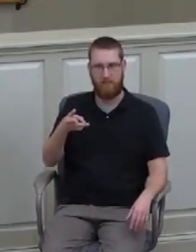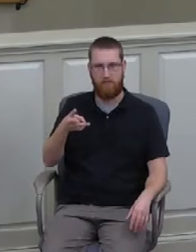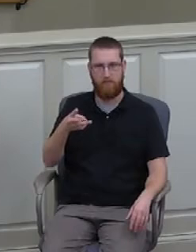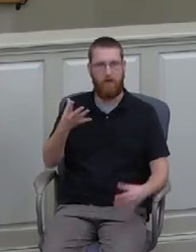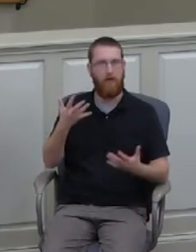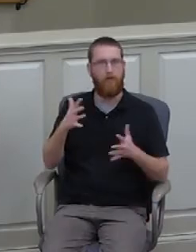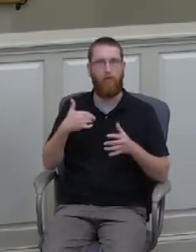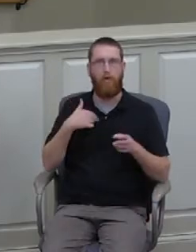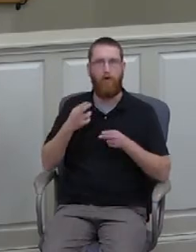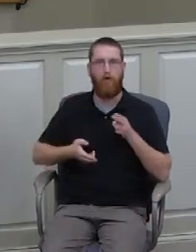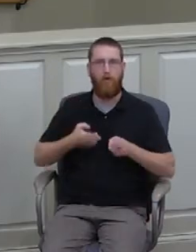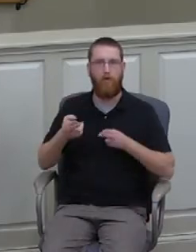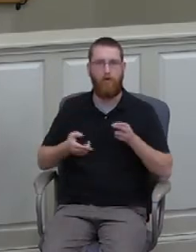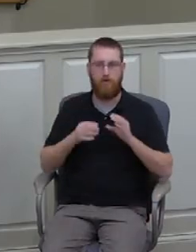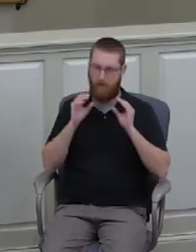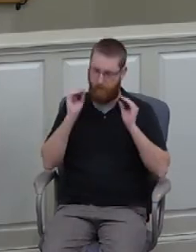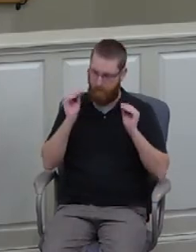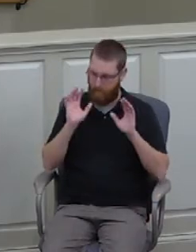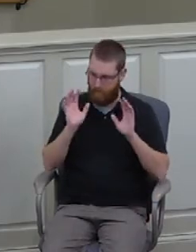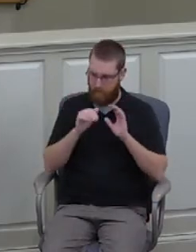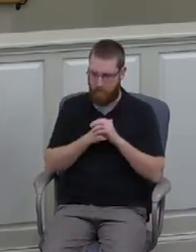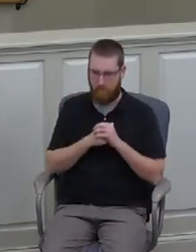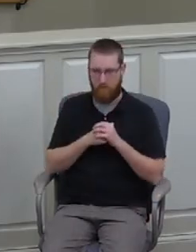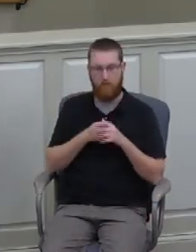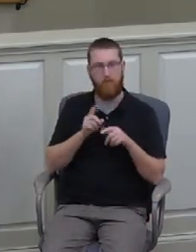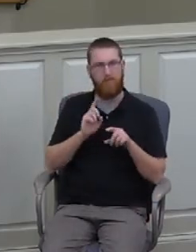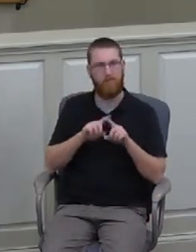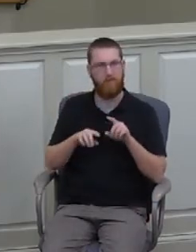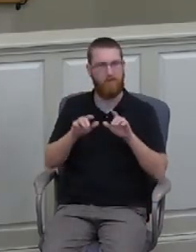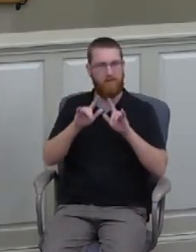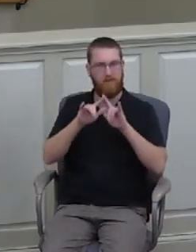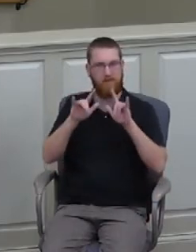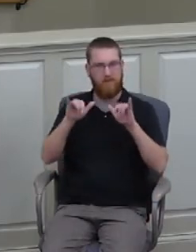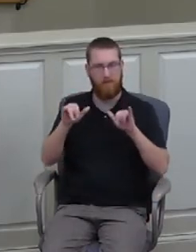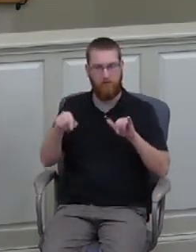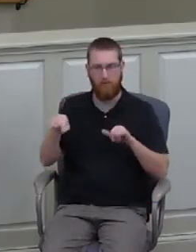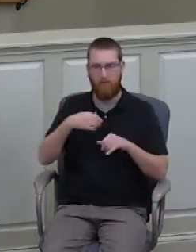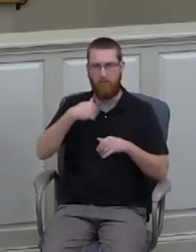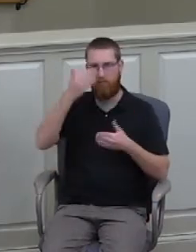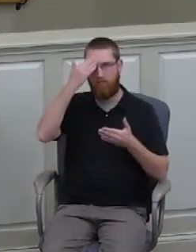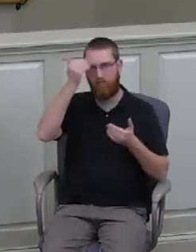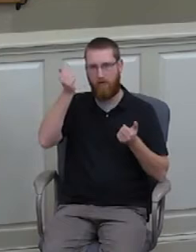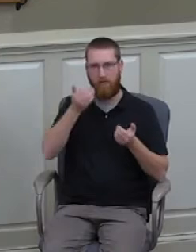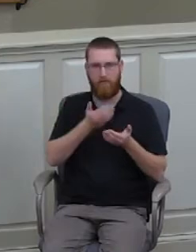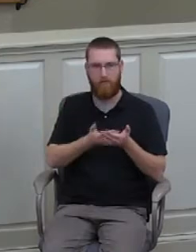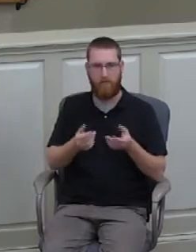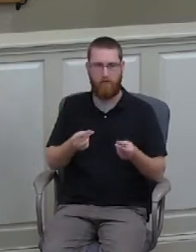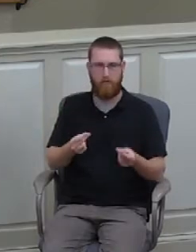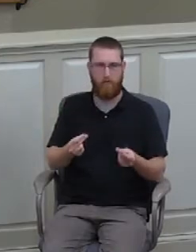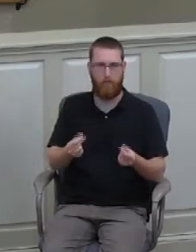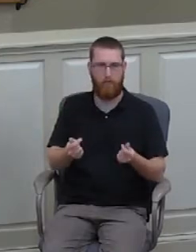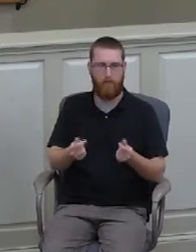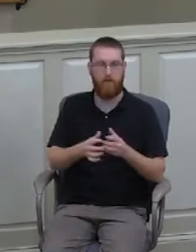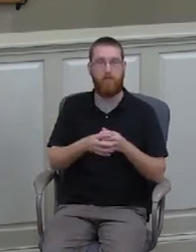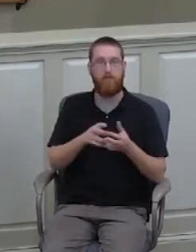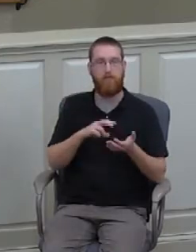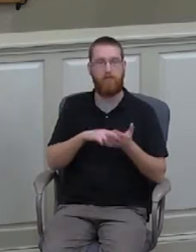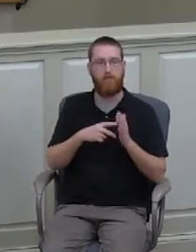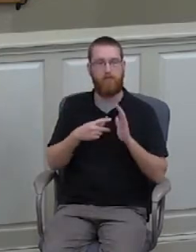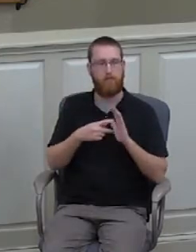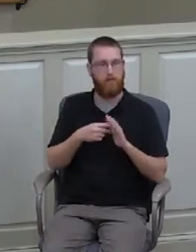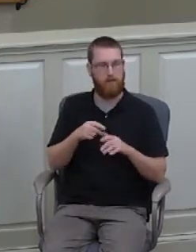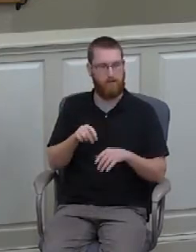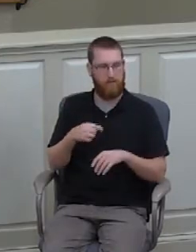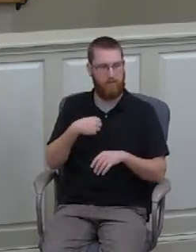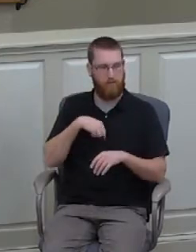it, but at the same time, you forget things pretty quickly. And I think if we're